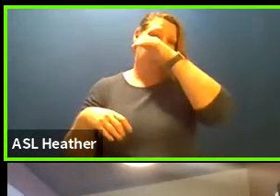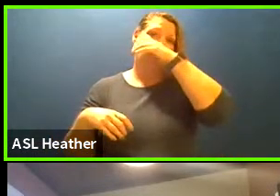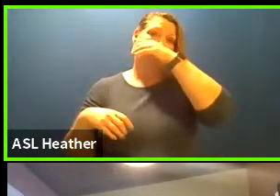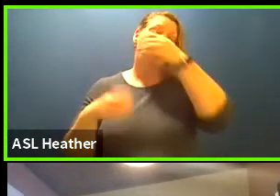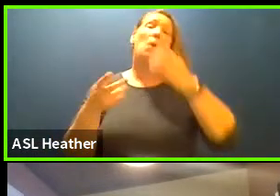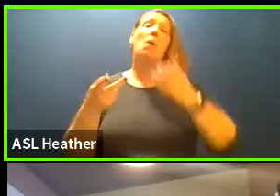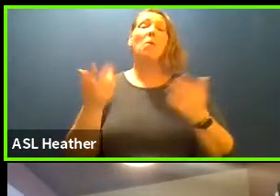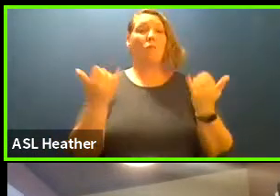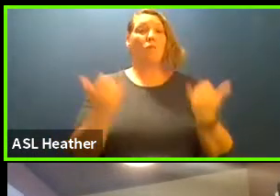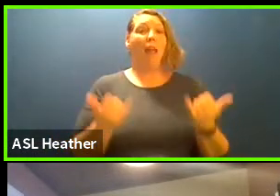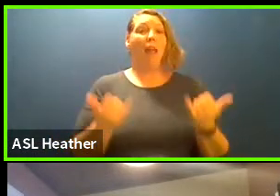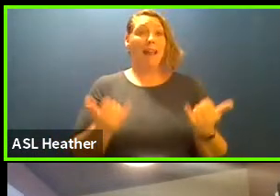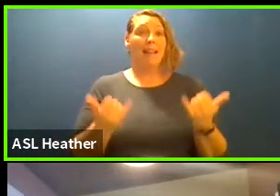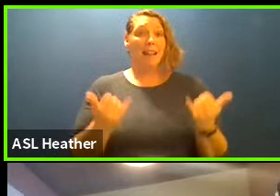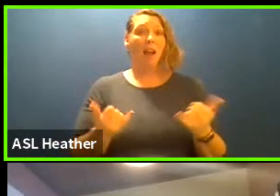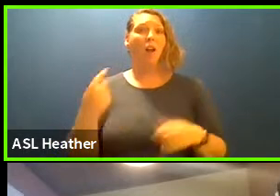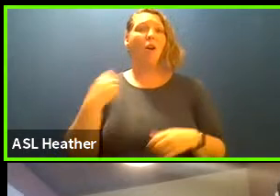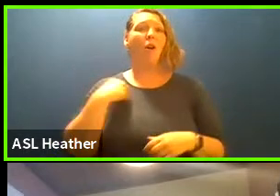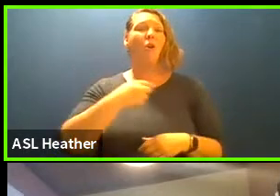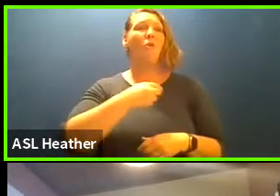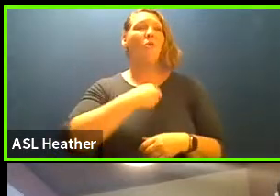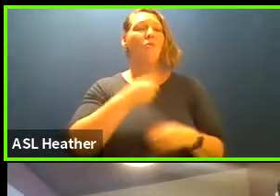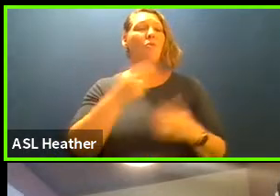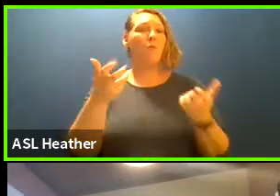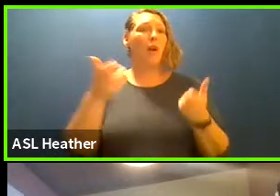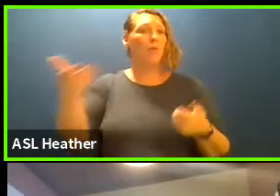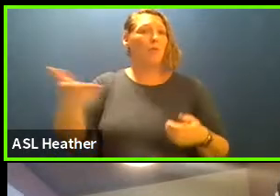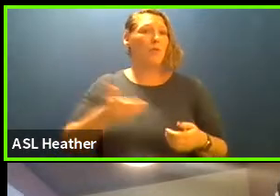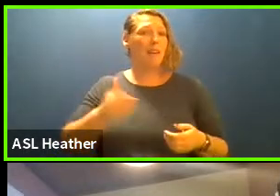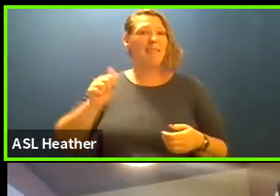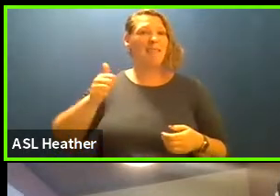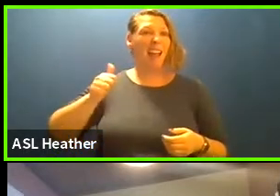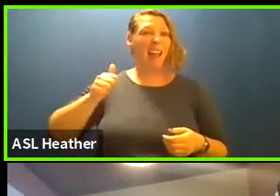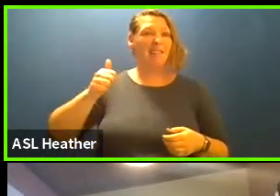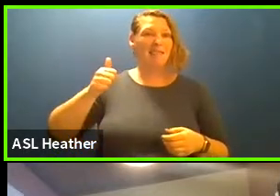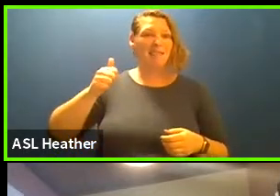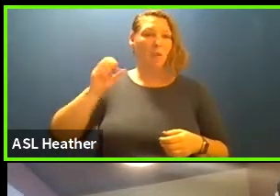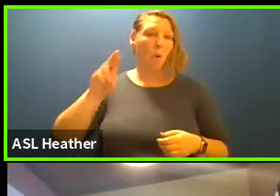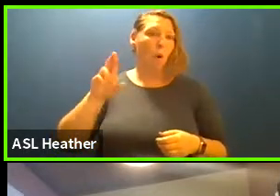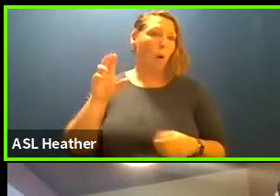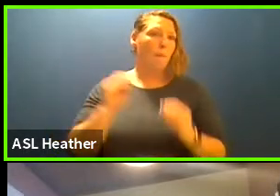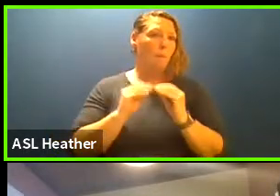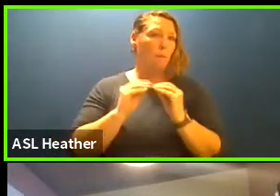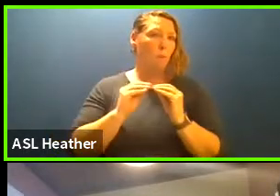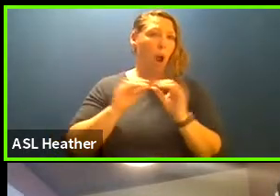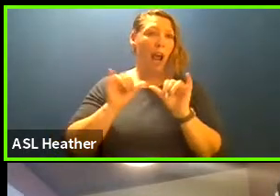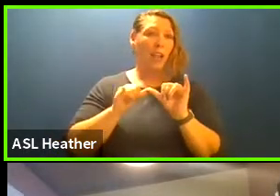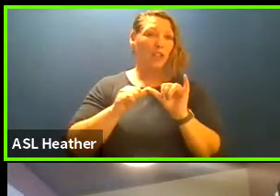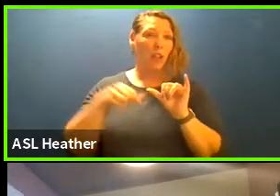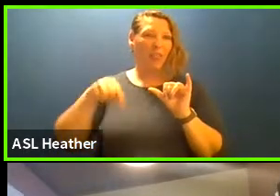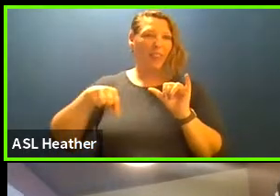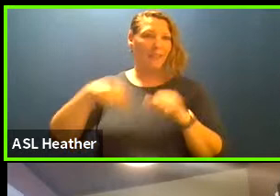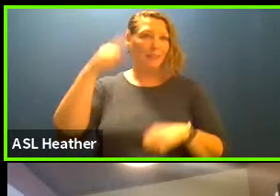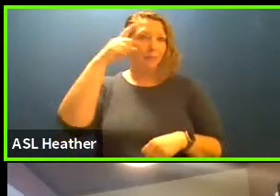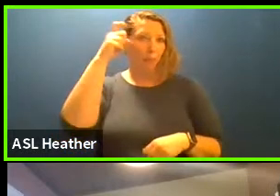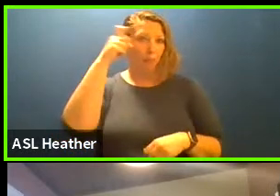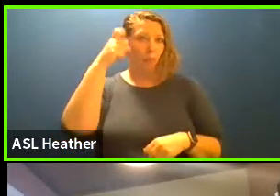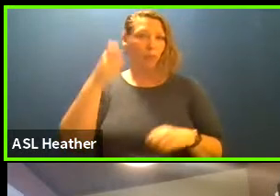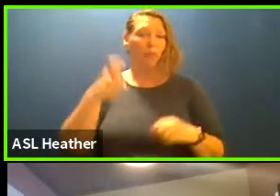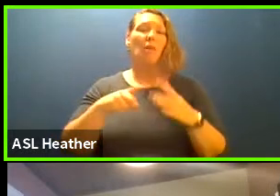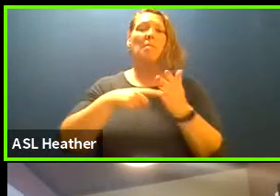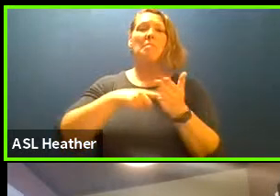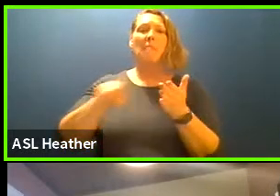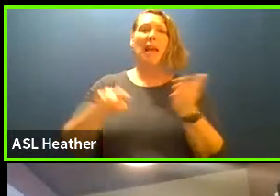right now we are looking at hiring 10+ engineers starting this summer. The pay is anywhere